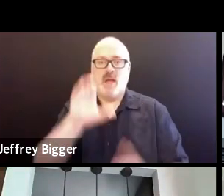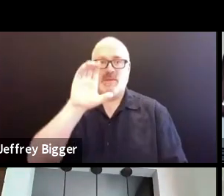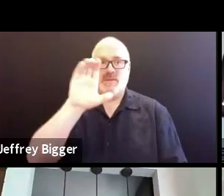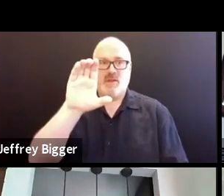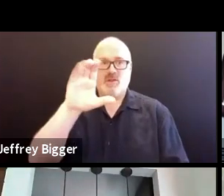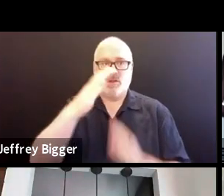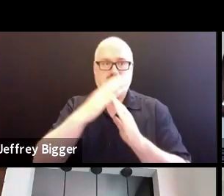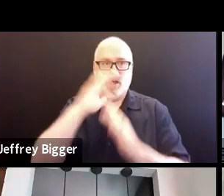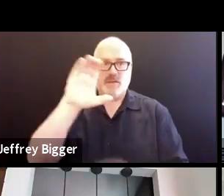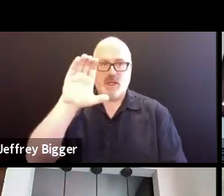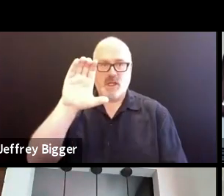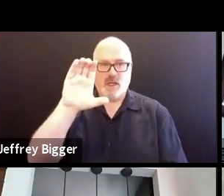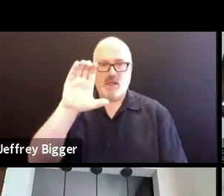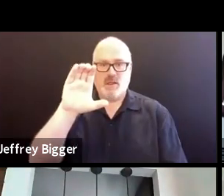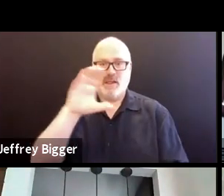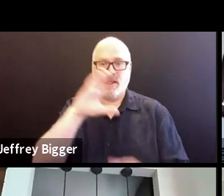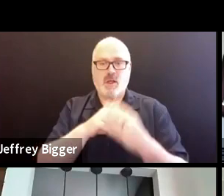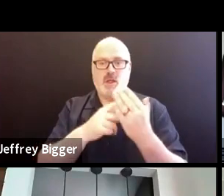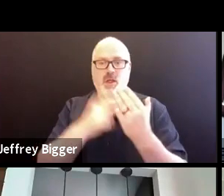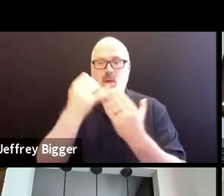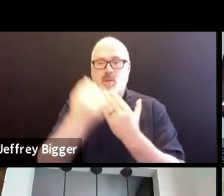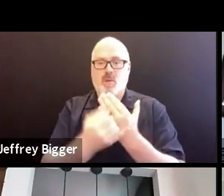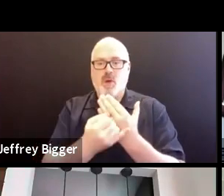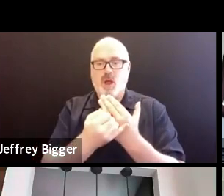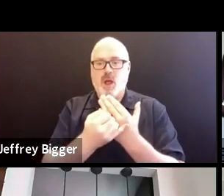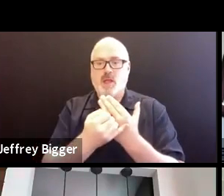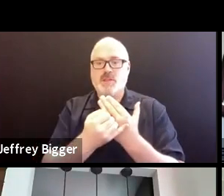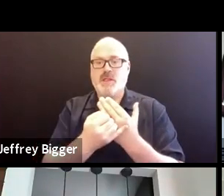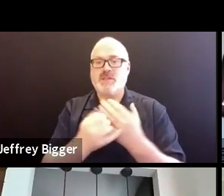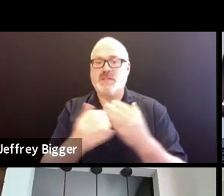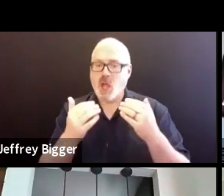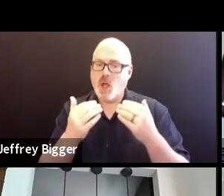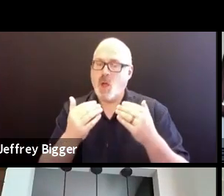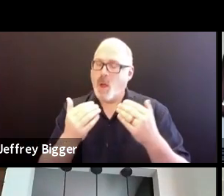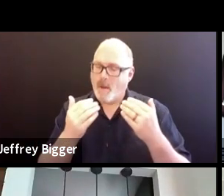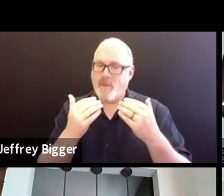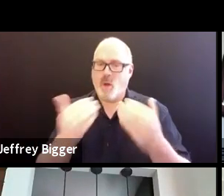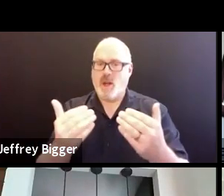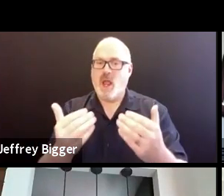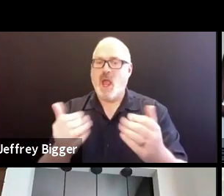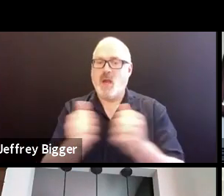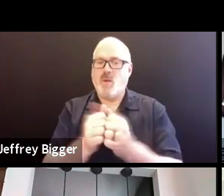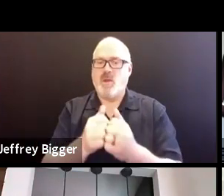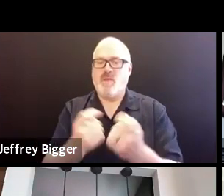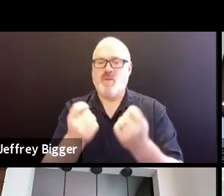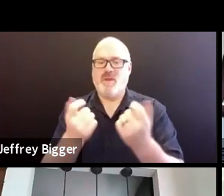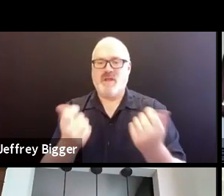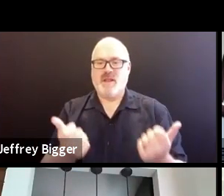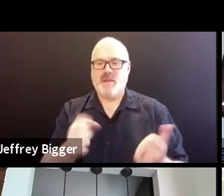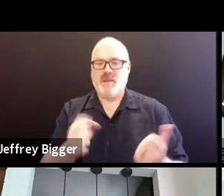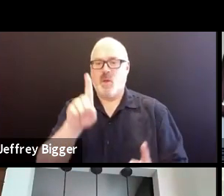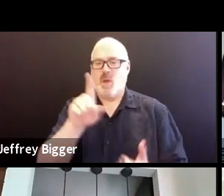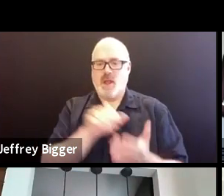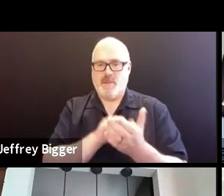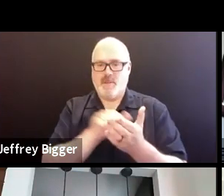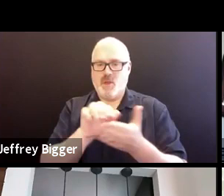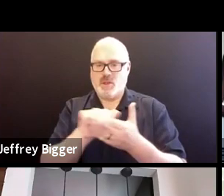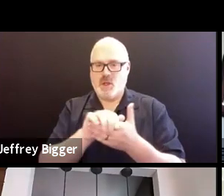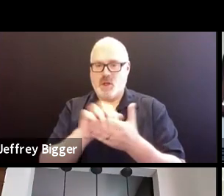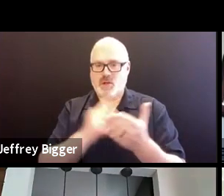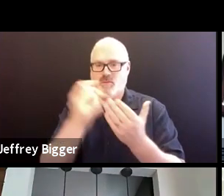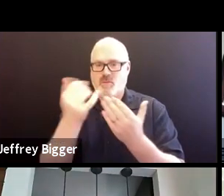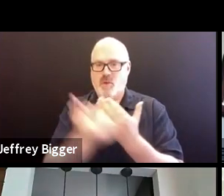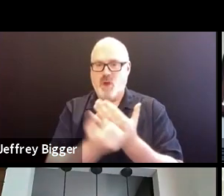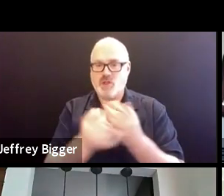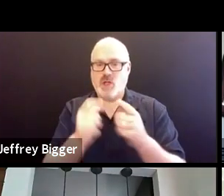includes the projects that are rolling forward. I mentioned that we've eliminated $1 million worth of that, but these are the